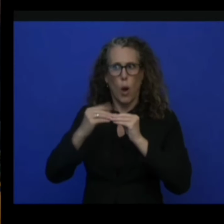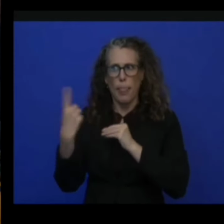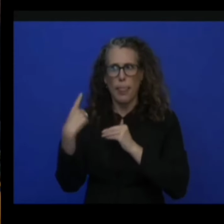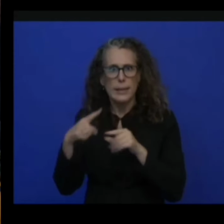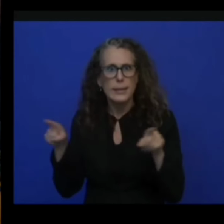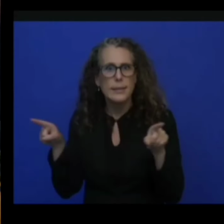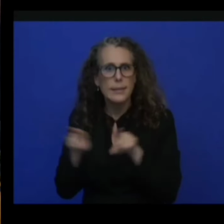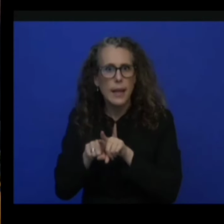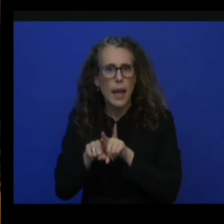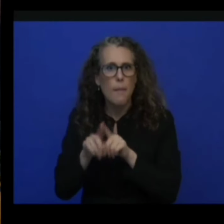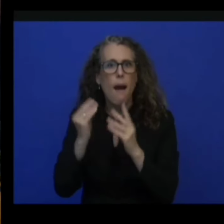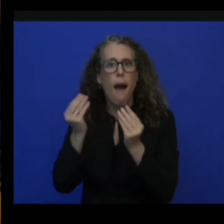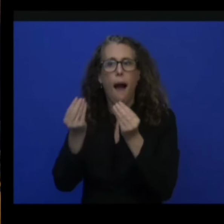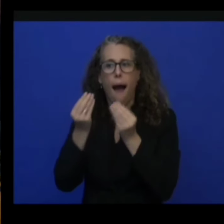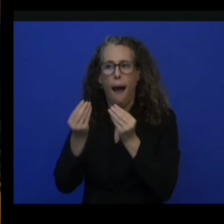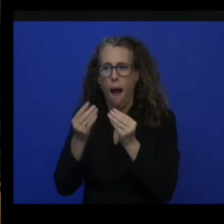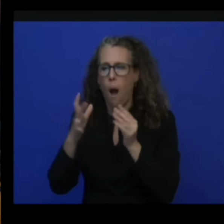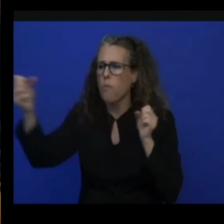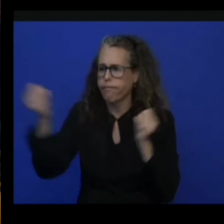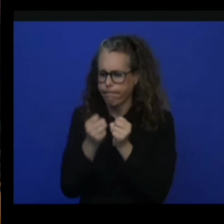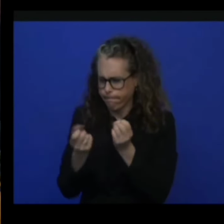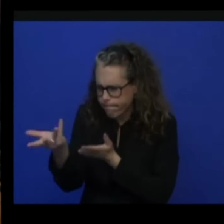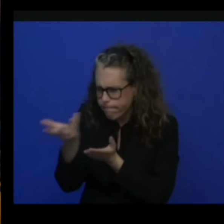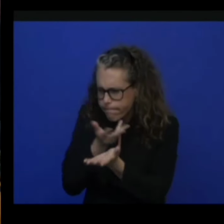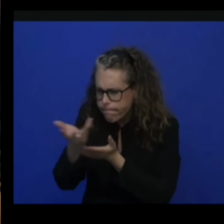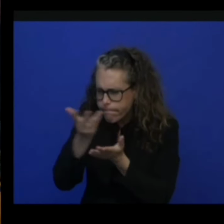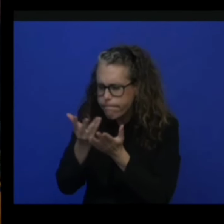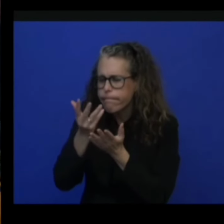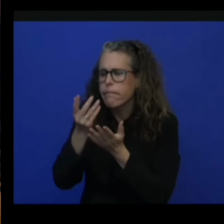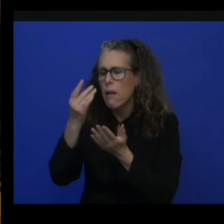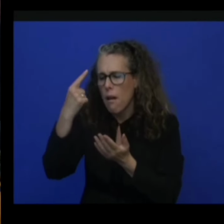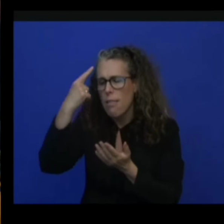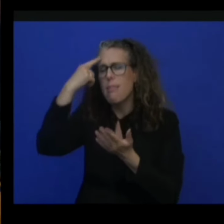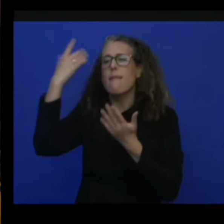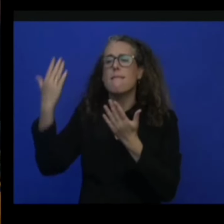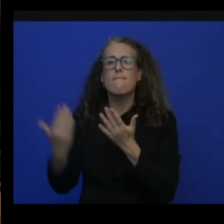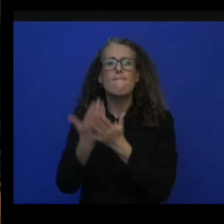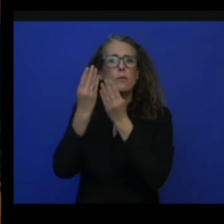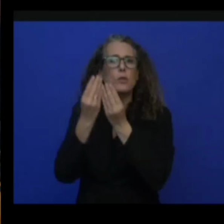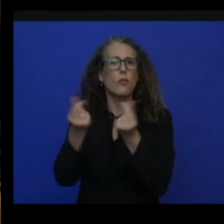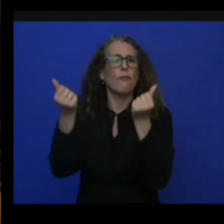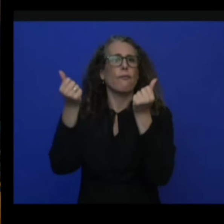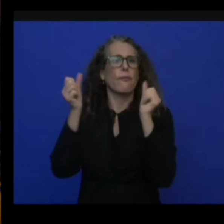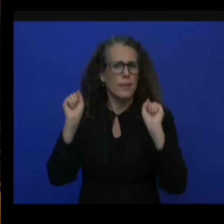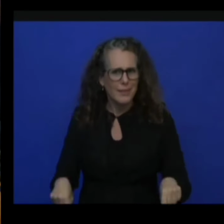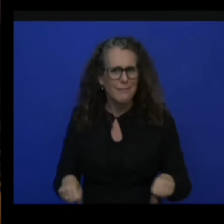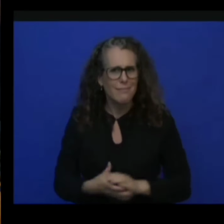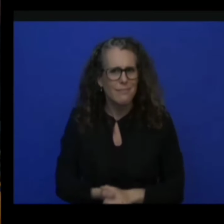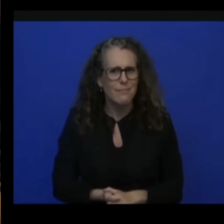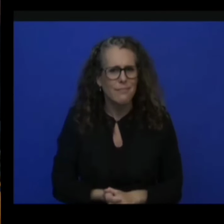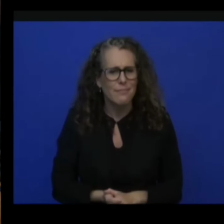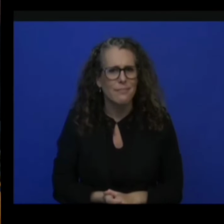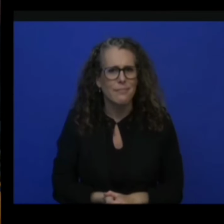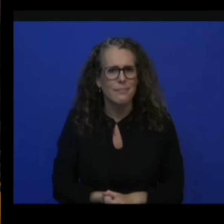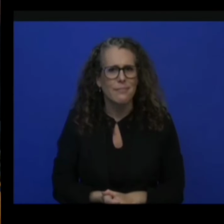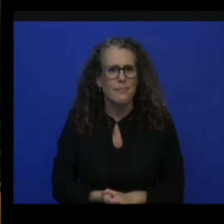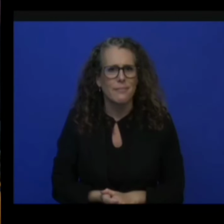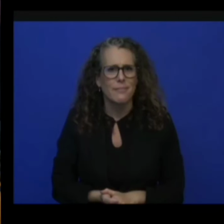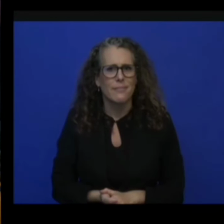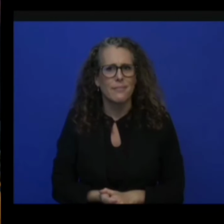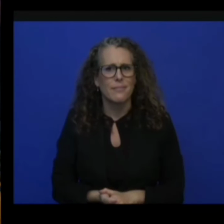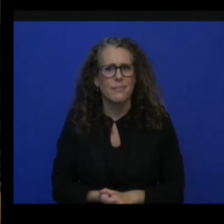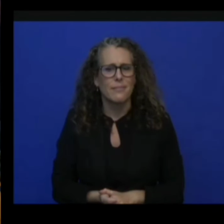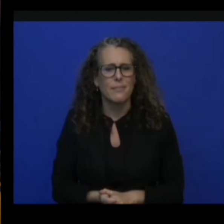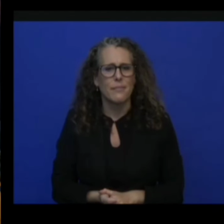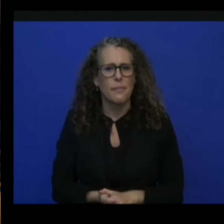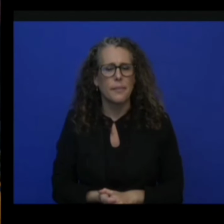the inclusiveness toward reaching such agreements. It also means